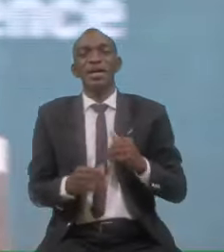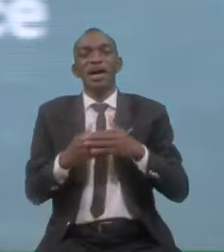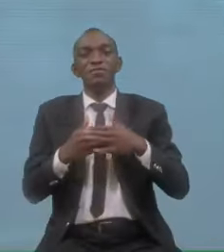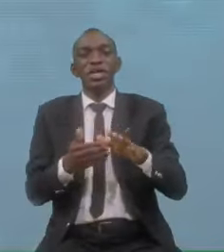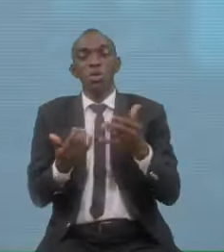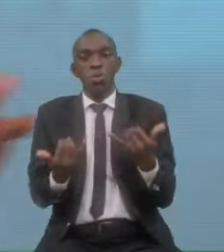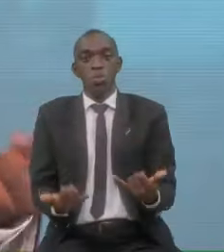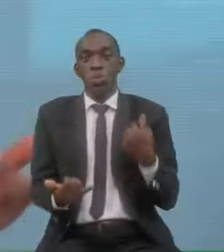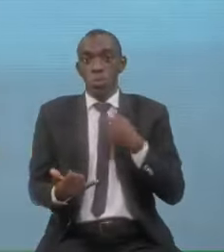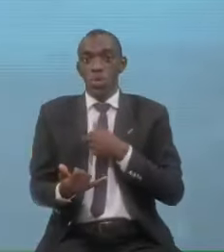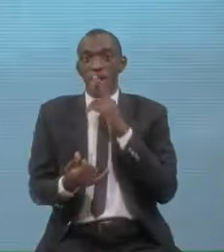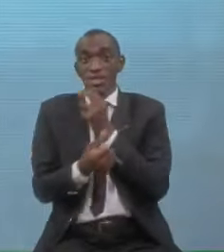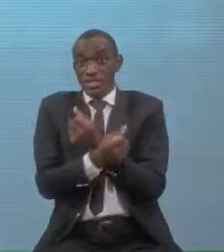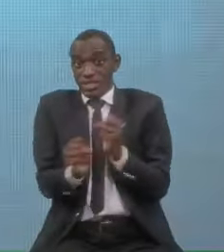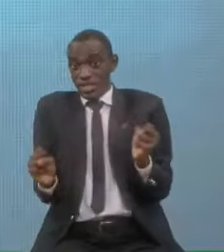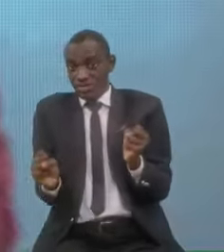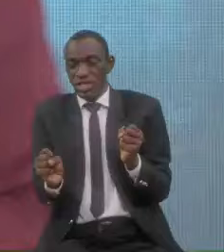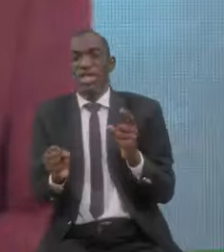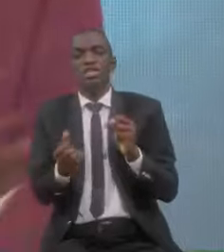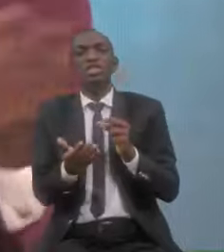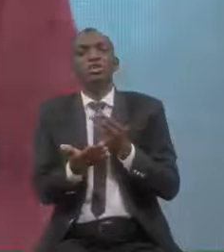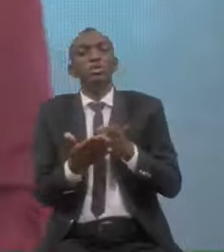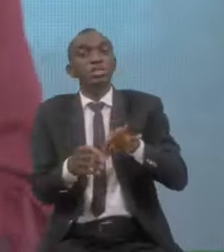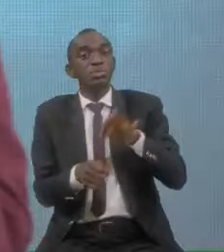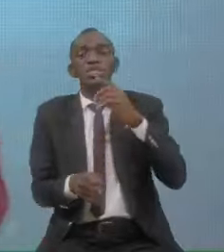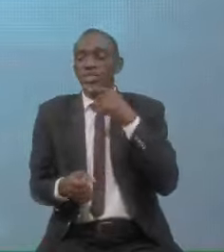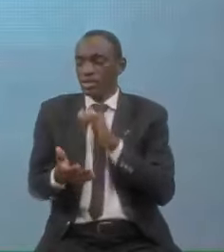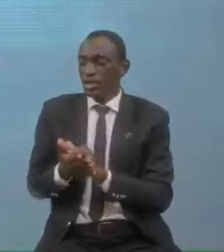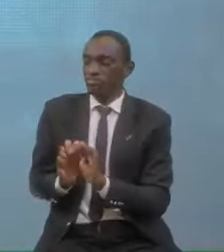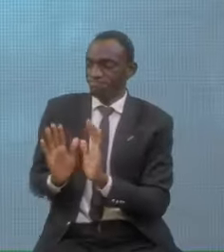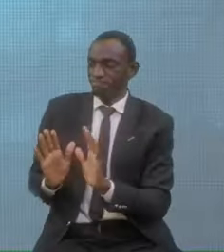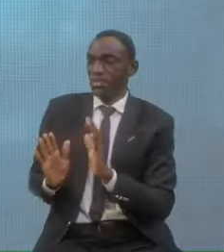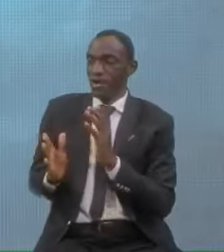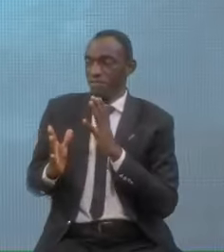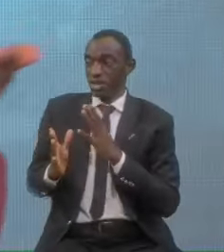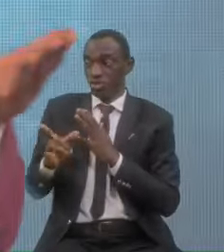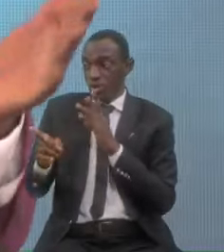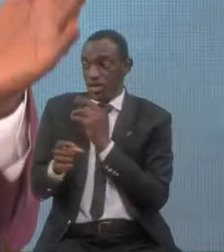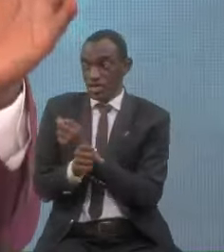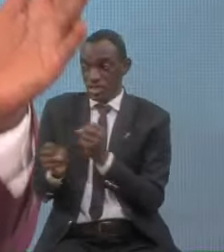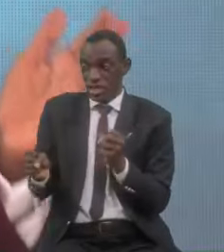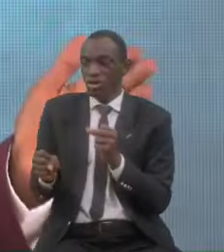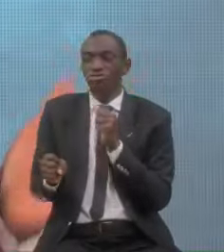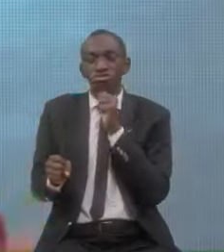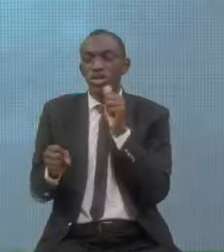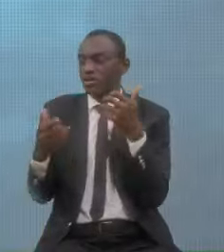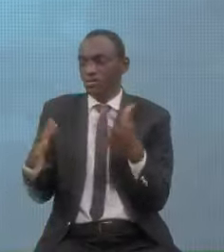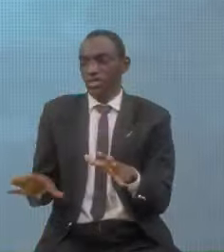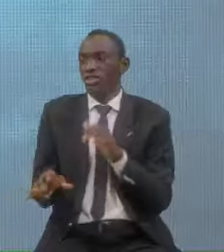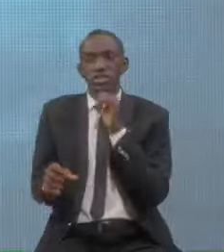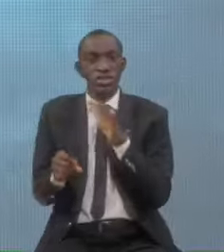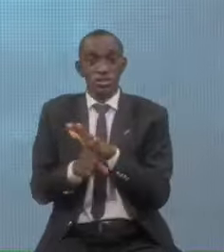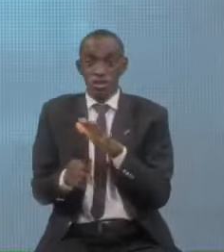God says, what you've got is good, but not enough. How many of us know we can have something good